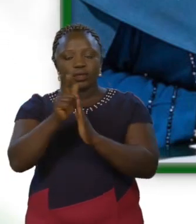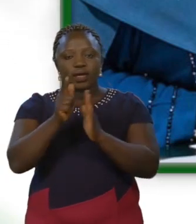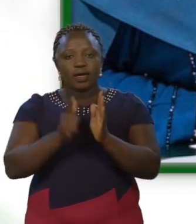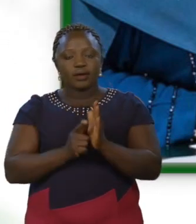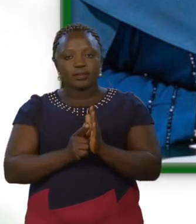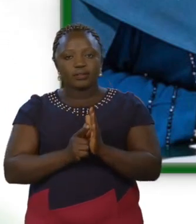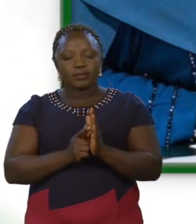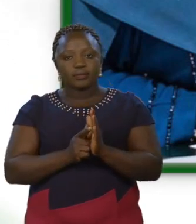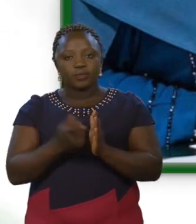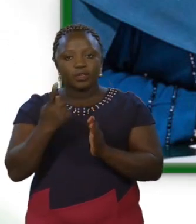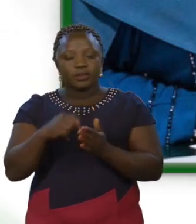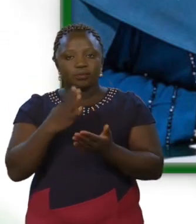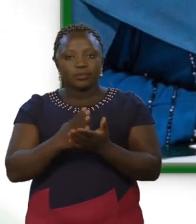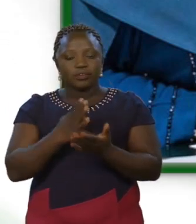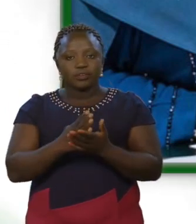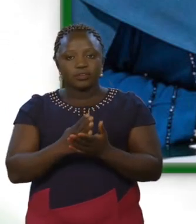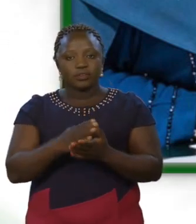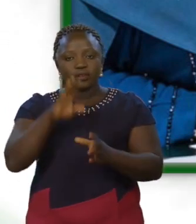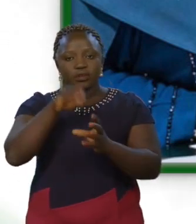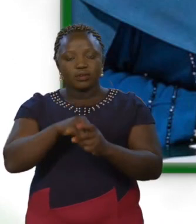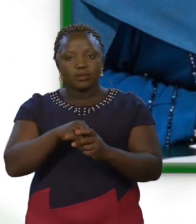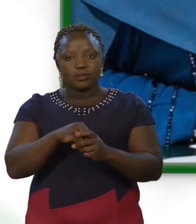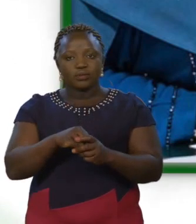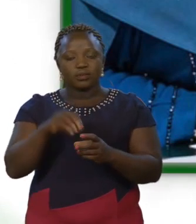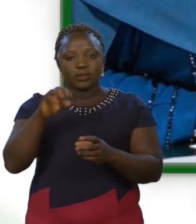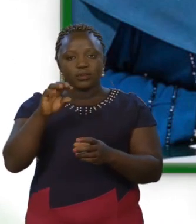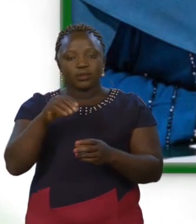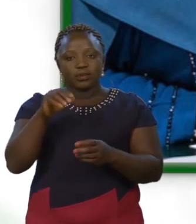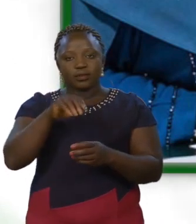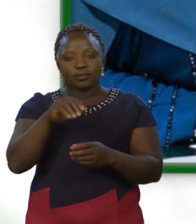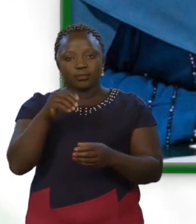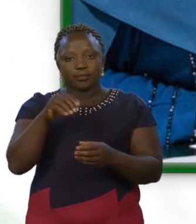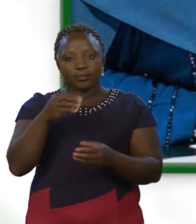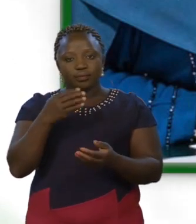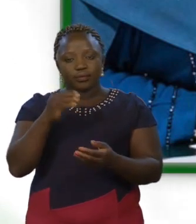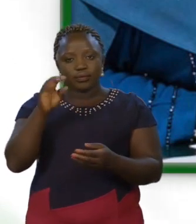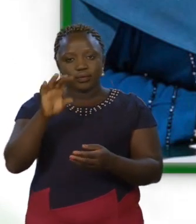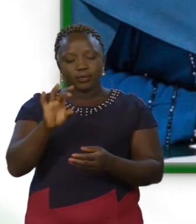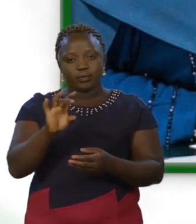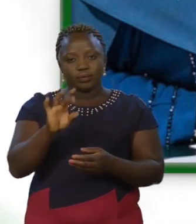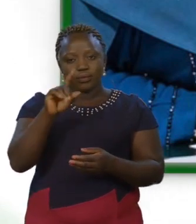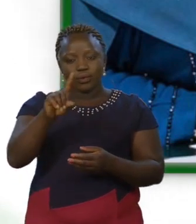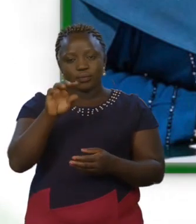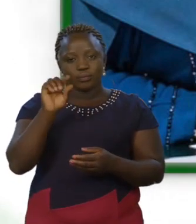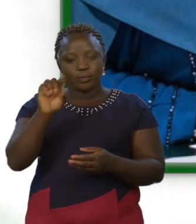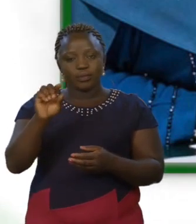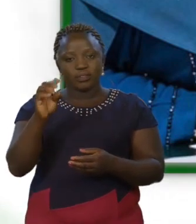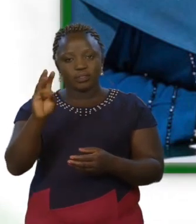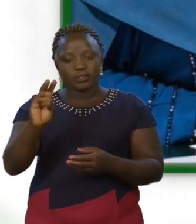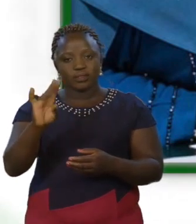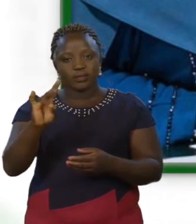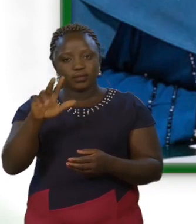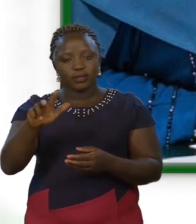Appropriation Act. The budget solely includes a total recurrent expenditure of about